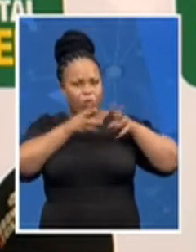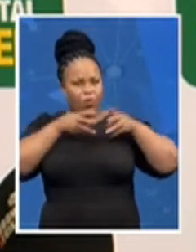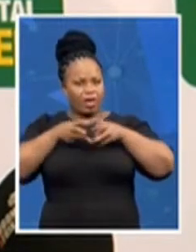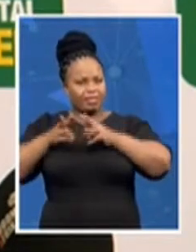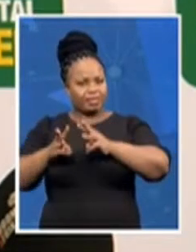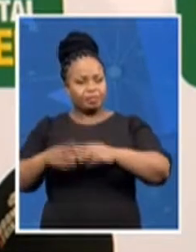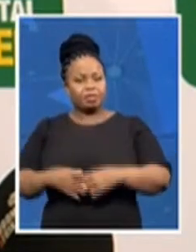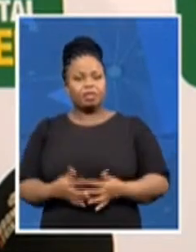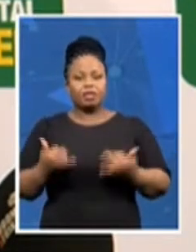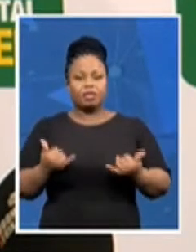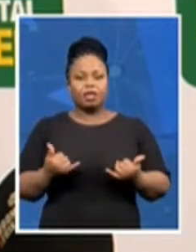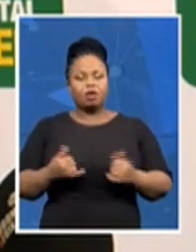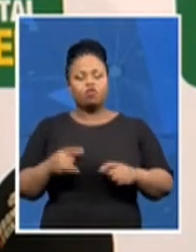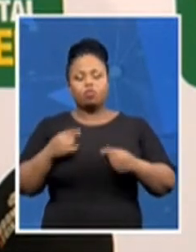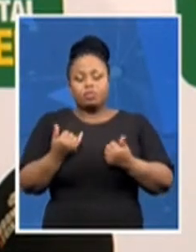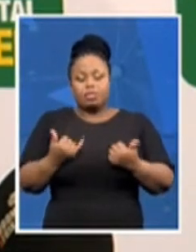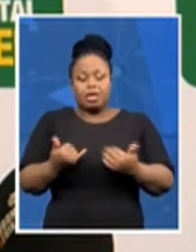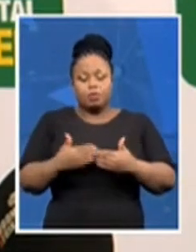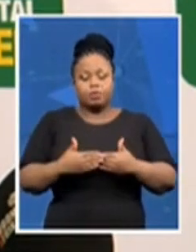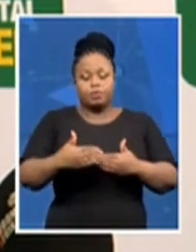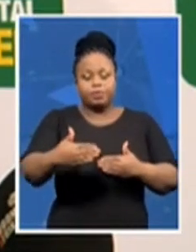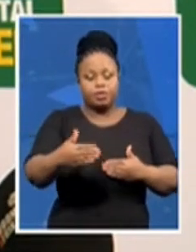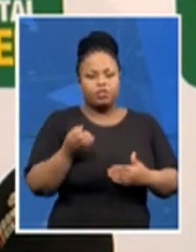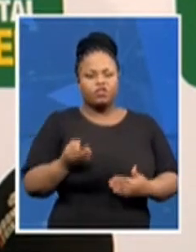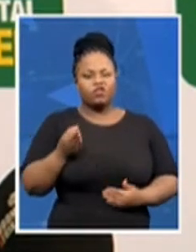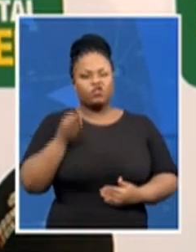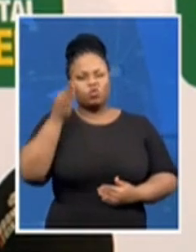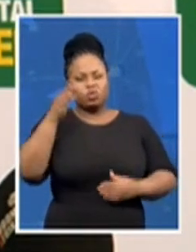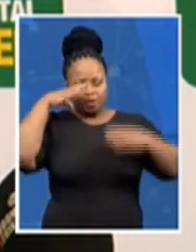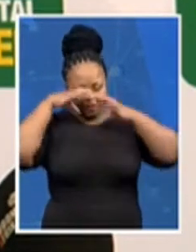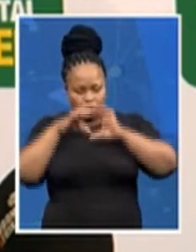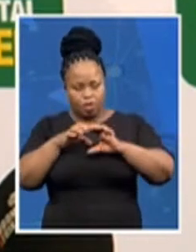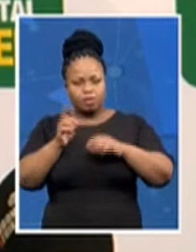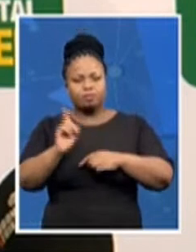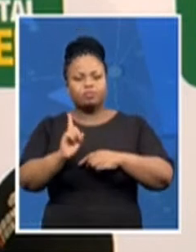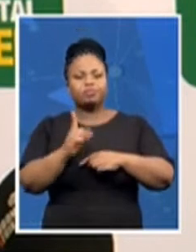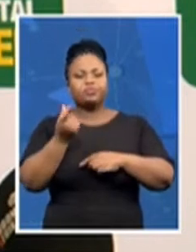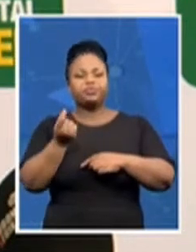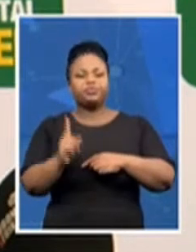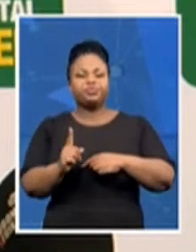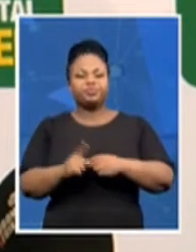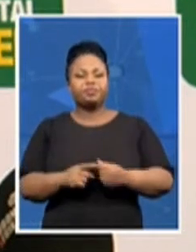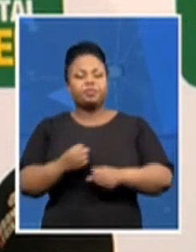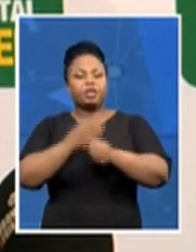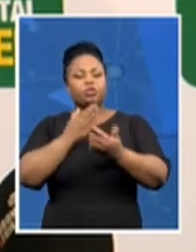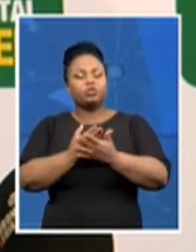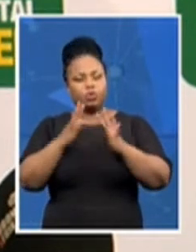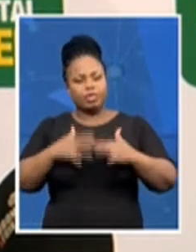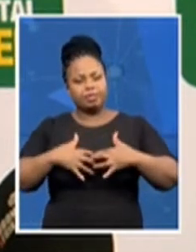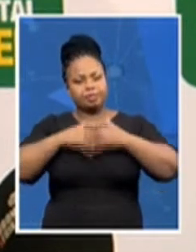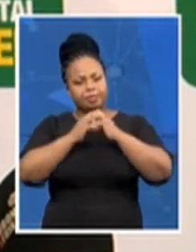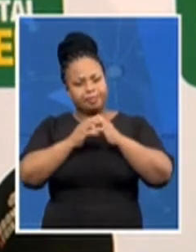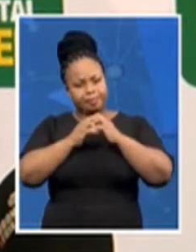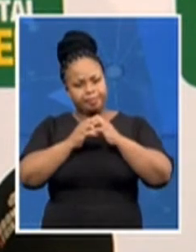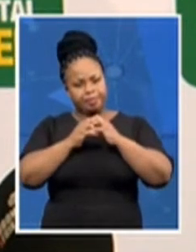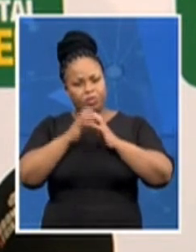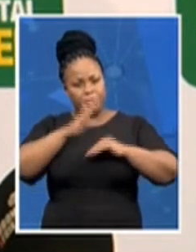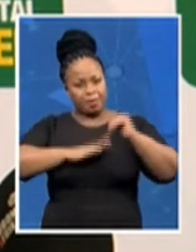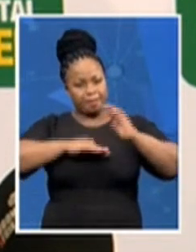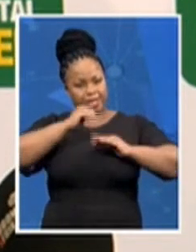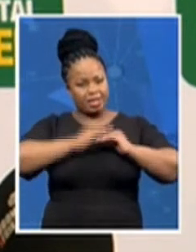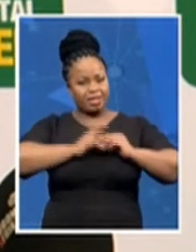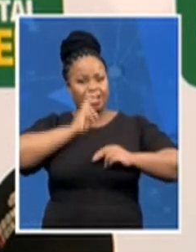response will focus on reassuring, rebuilding, and ensuring that KwaZulu-Natal is rising